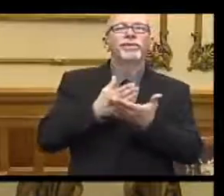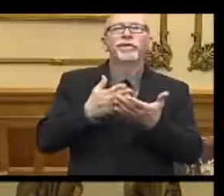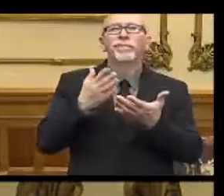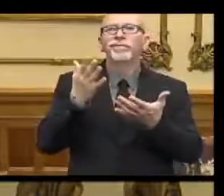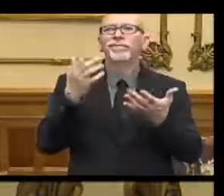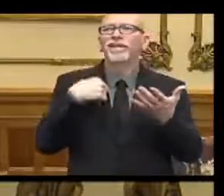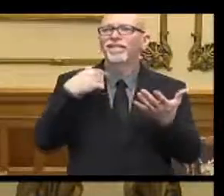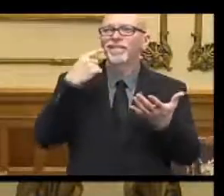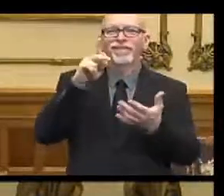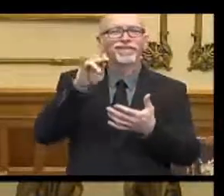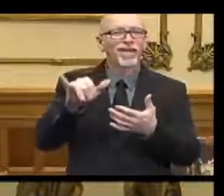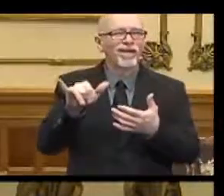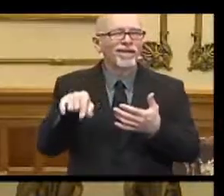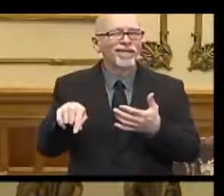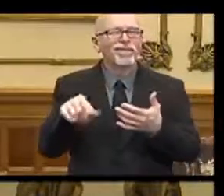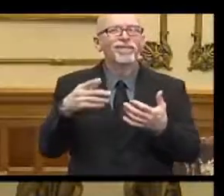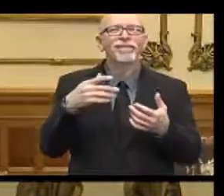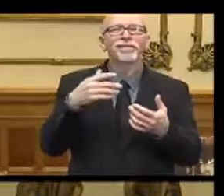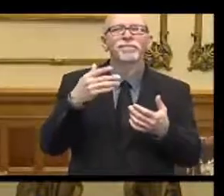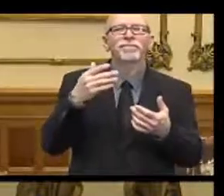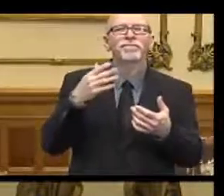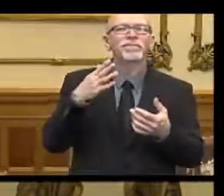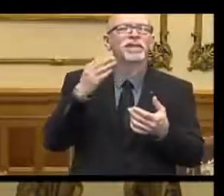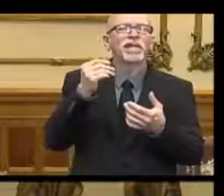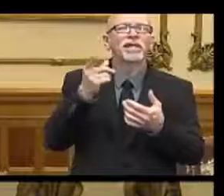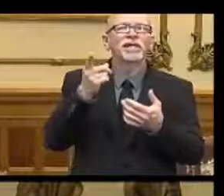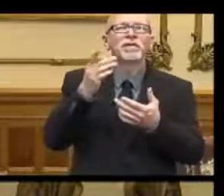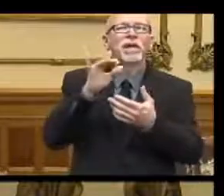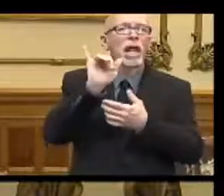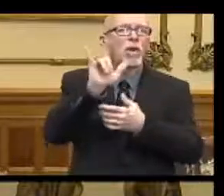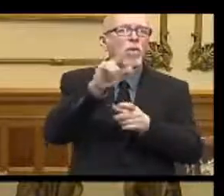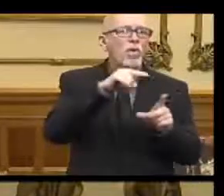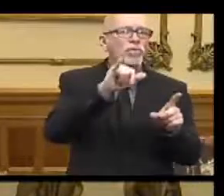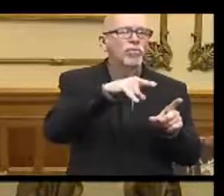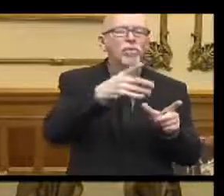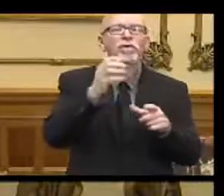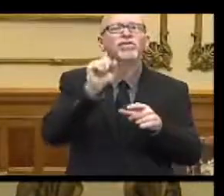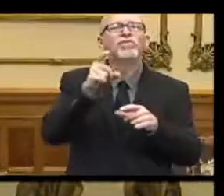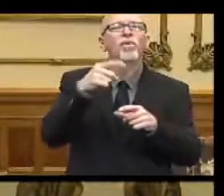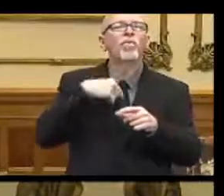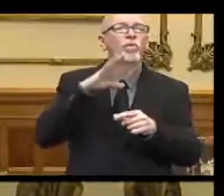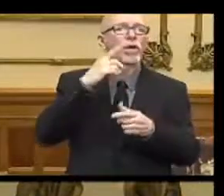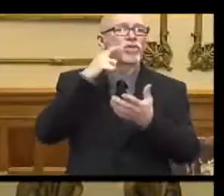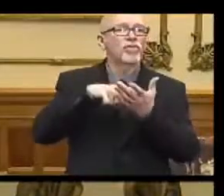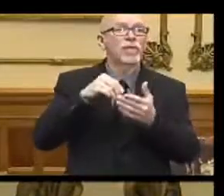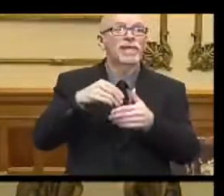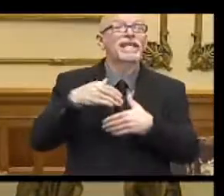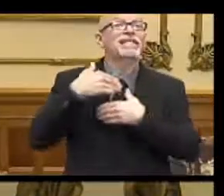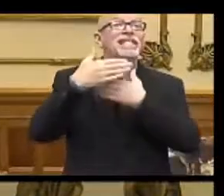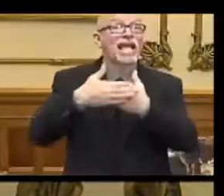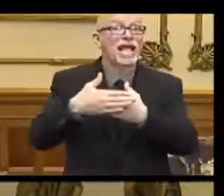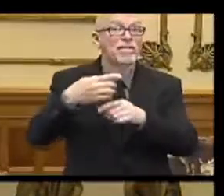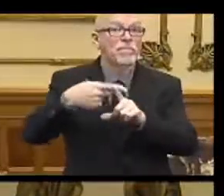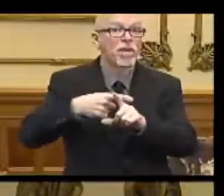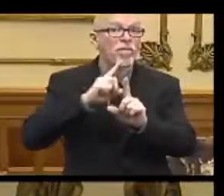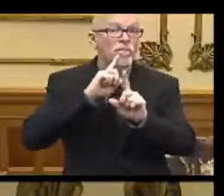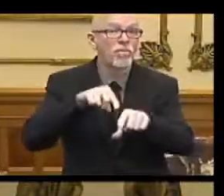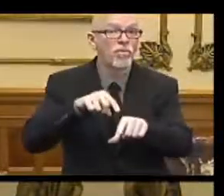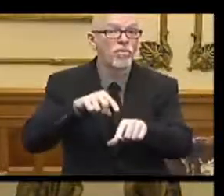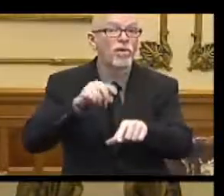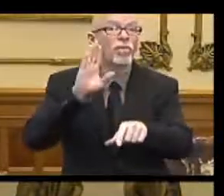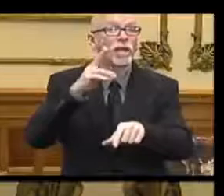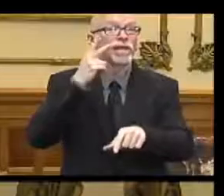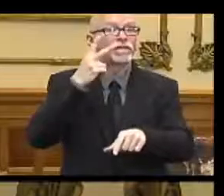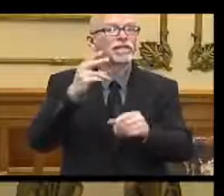I think, Kentucky, and to some small degree, Illinois. So what we'll see in the next month's report will be